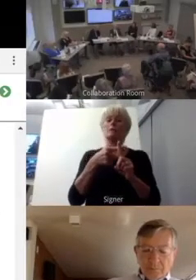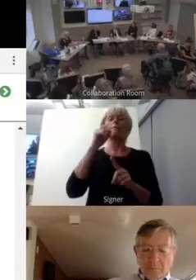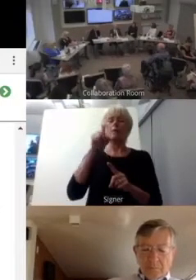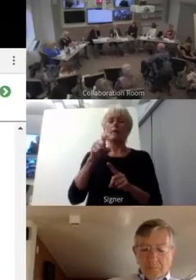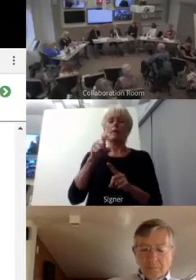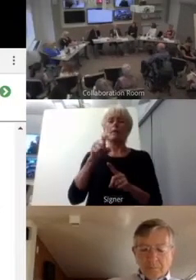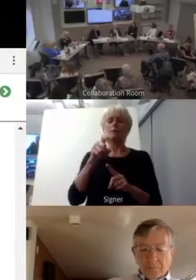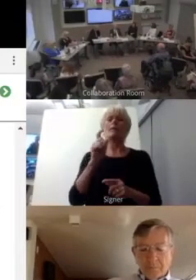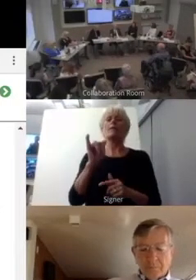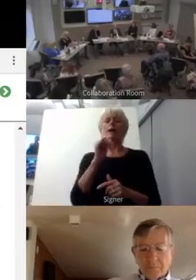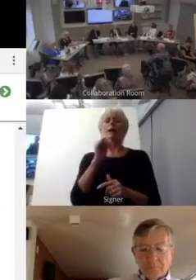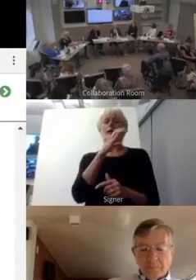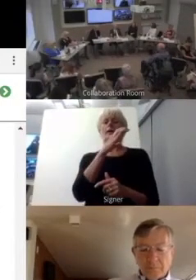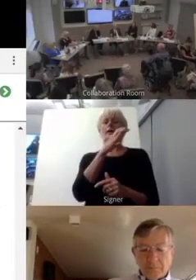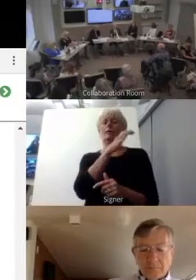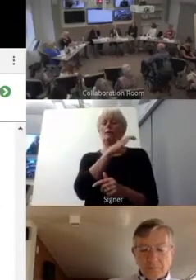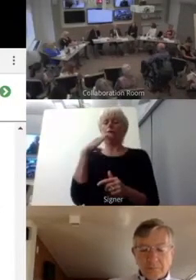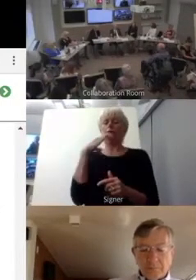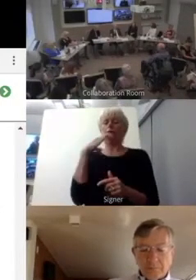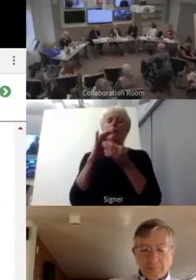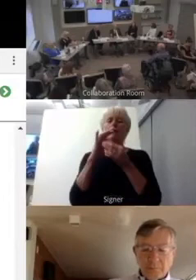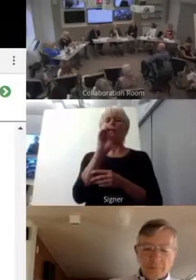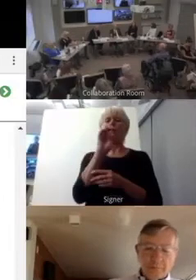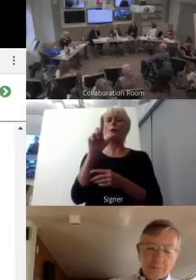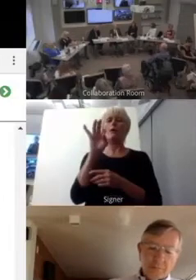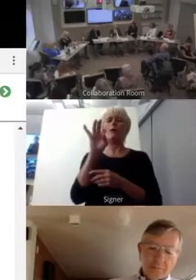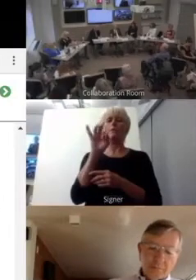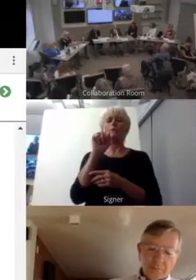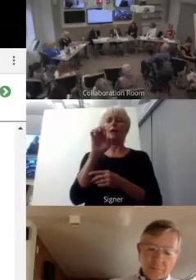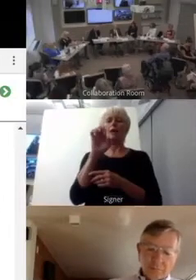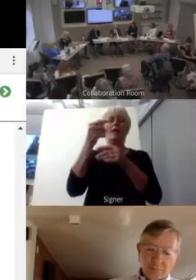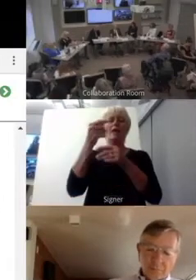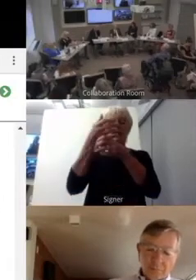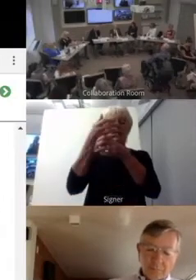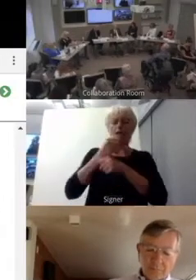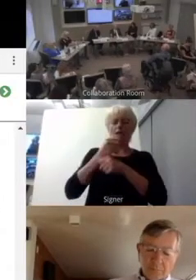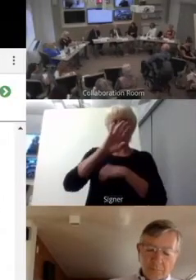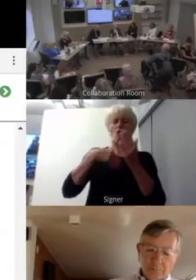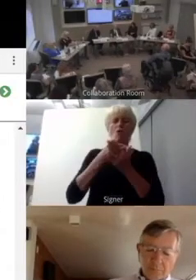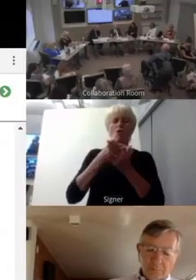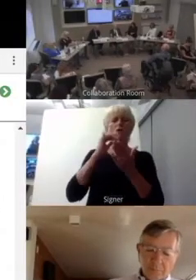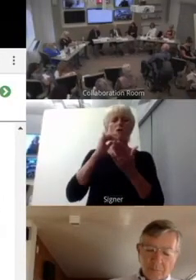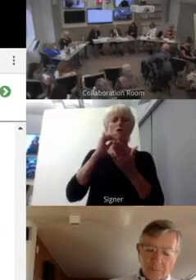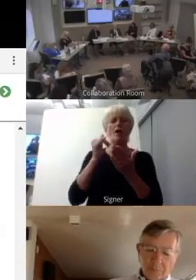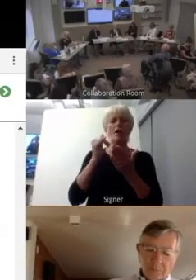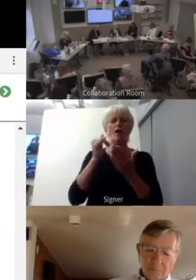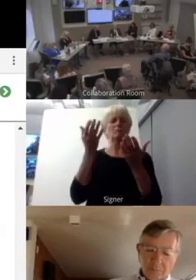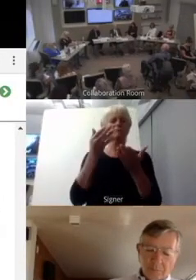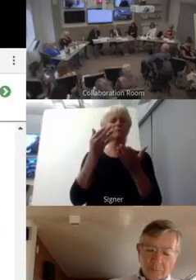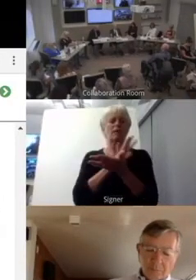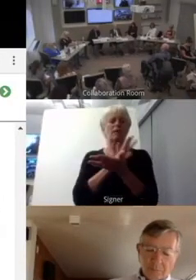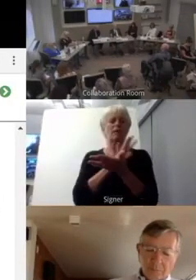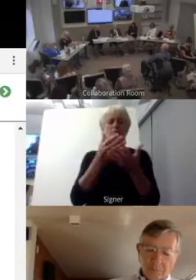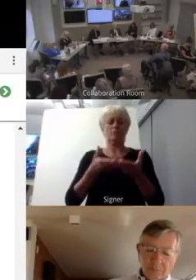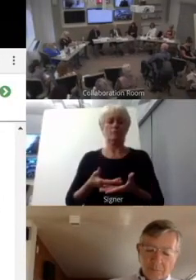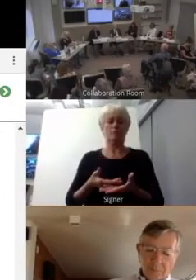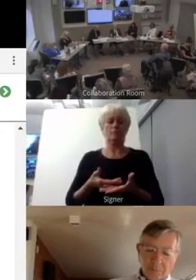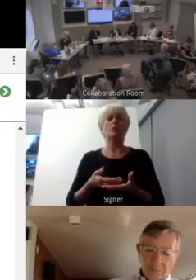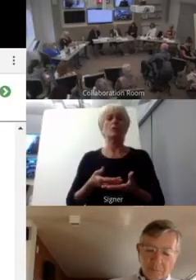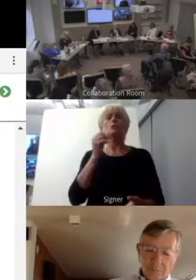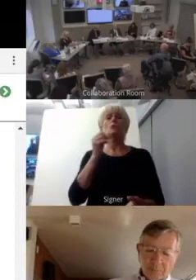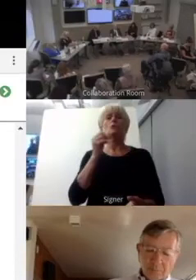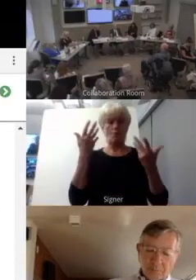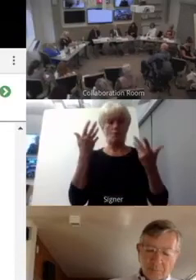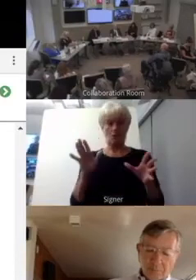all the enactment process. Once the Knesset Committee approves these